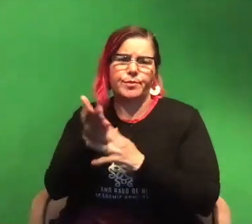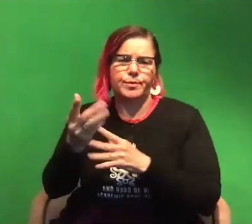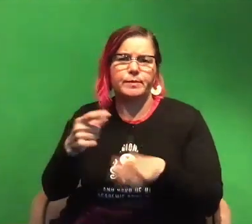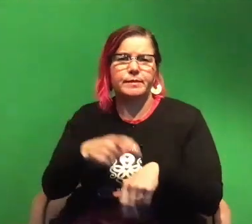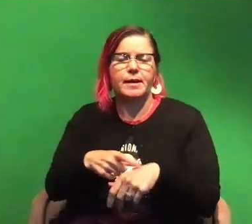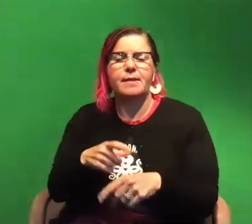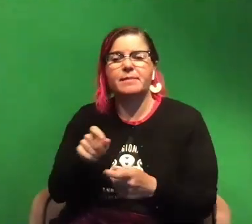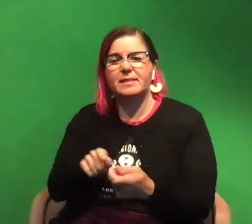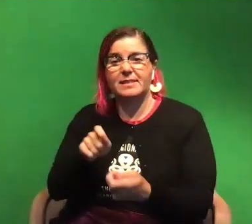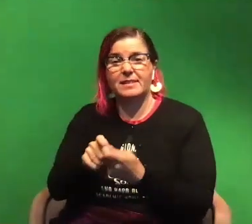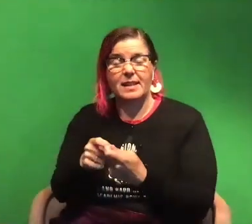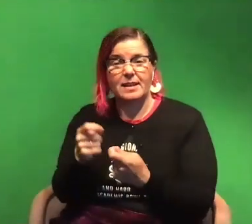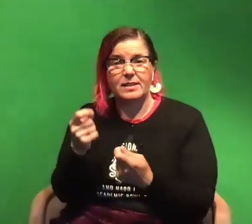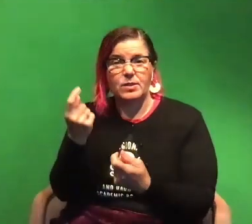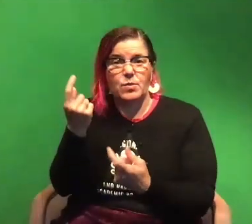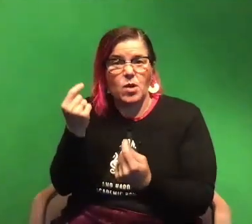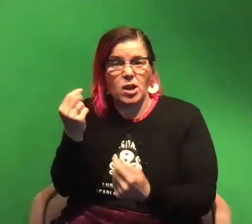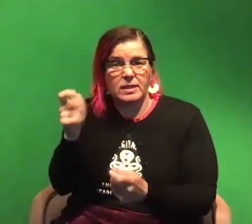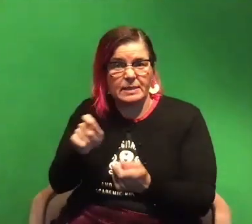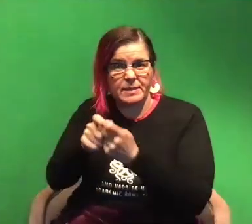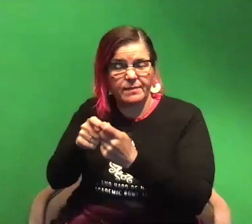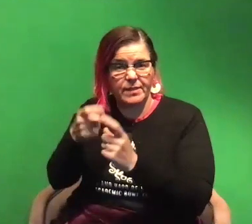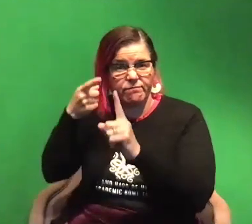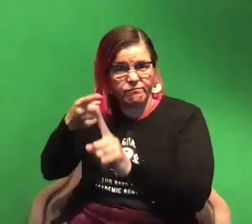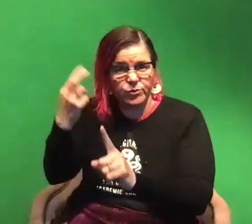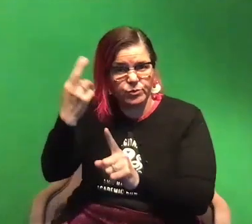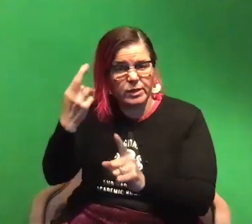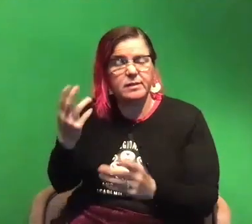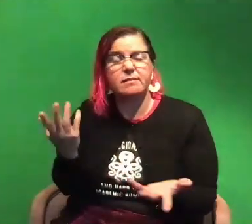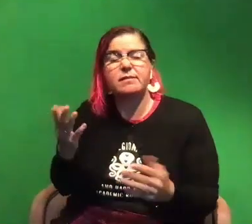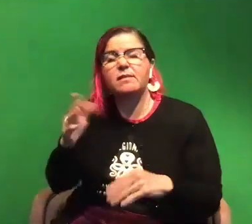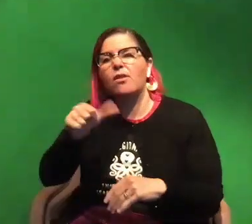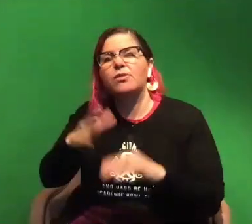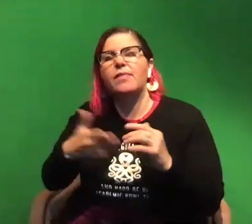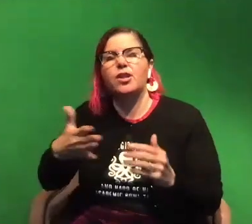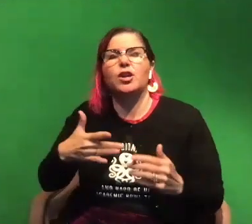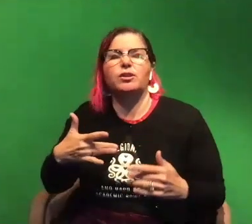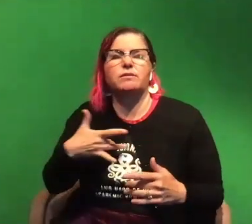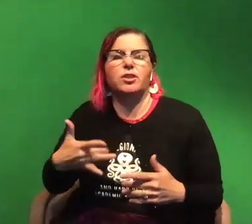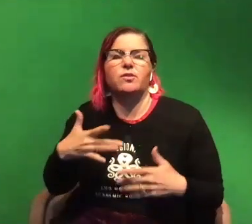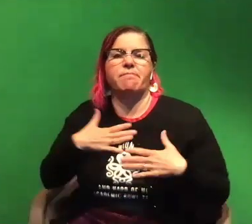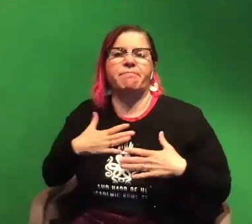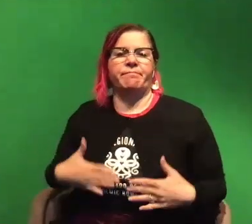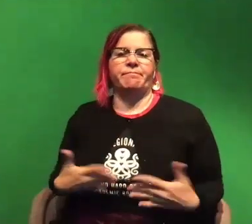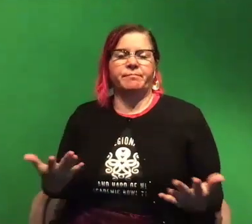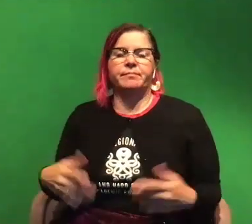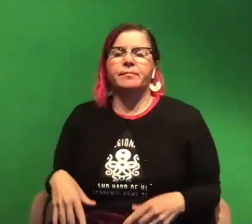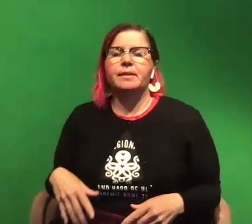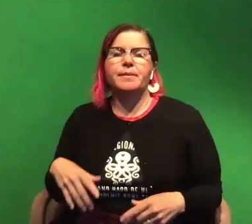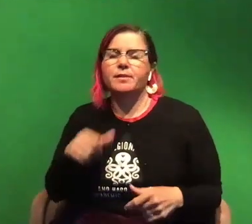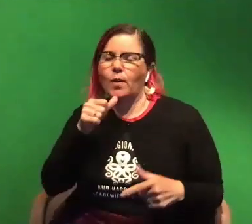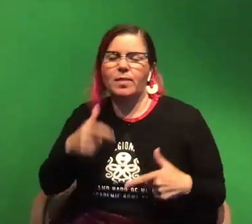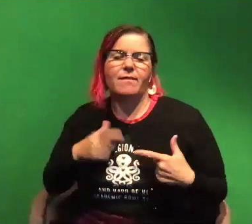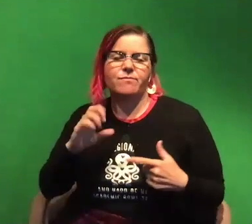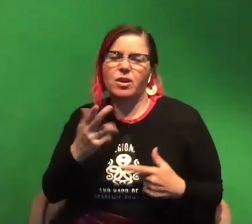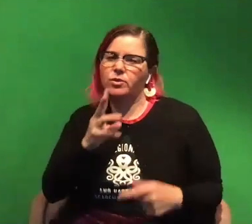exactly what the particular reason is besides just their general physiology, but they don't inhabit fresh water. There's a